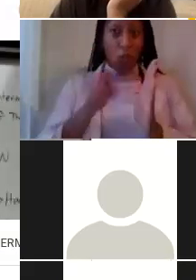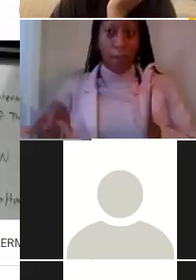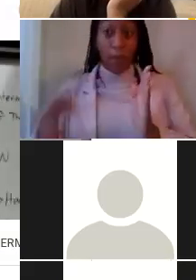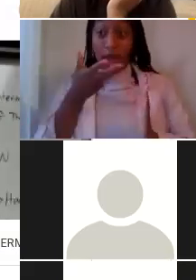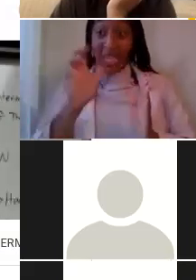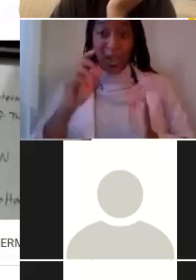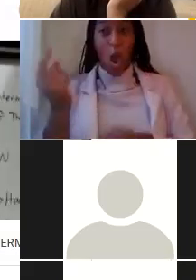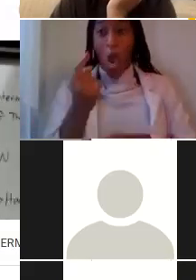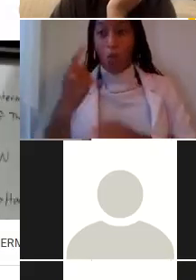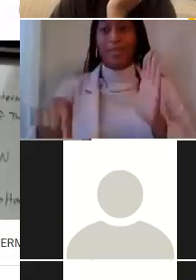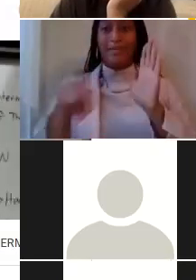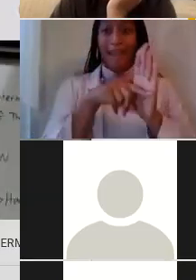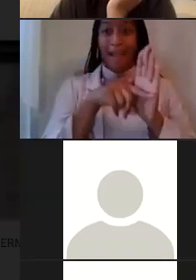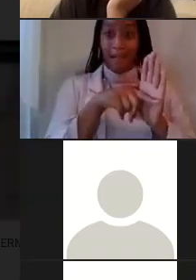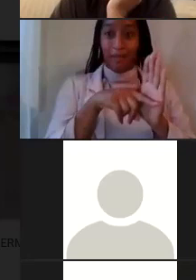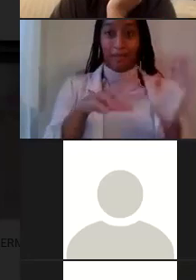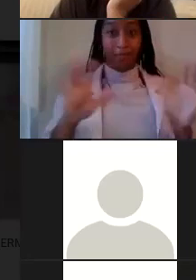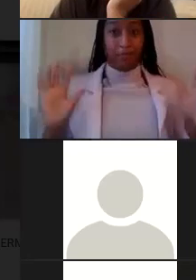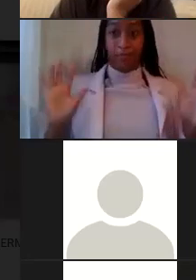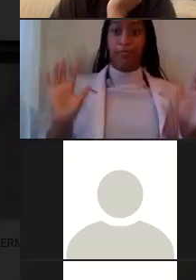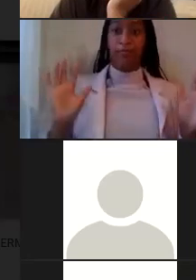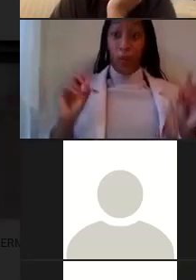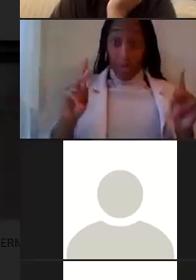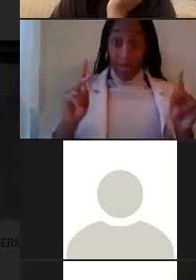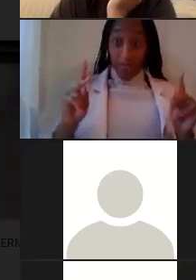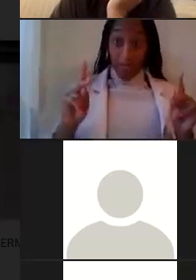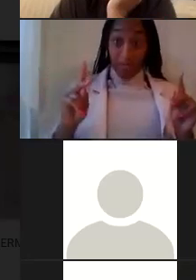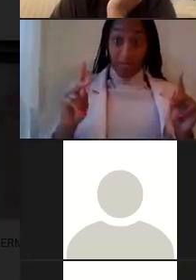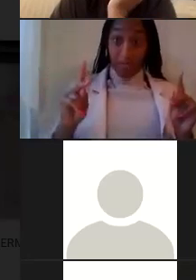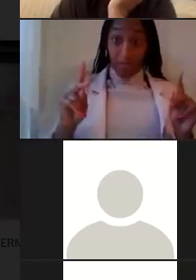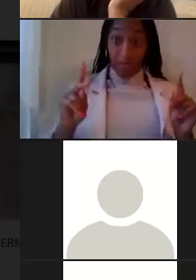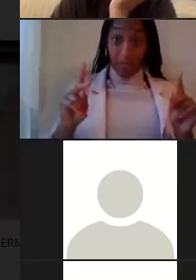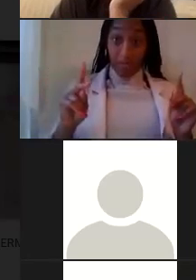All right. And then steps 3 through 4.